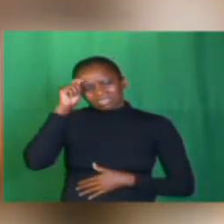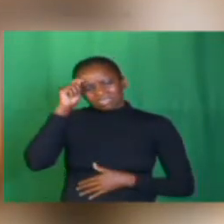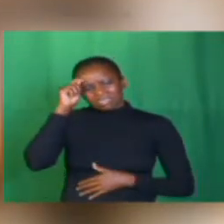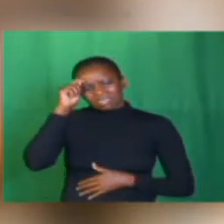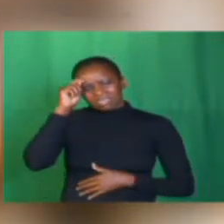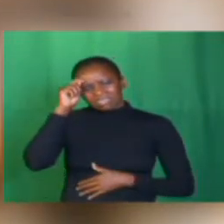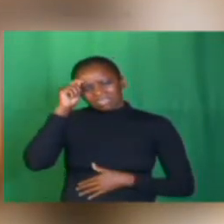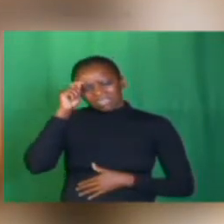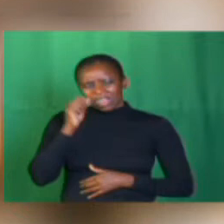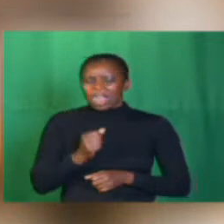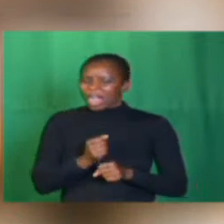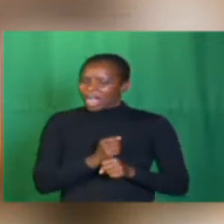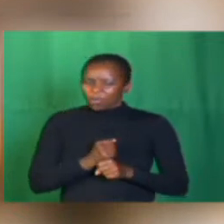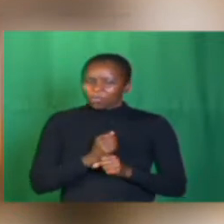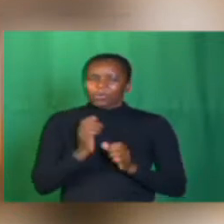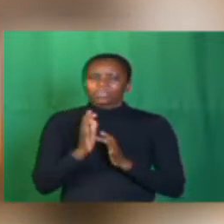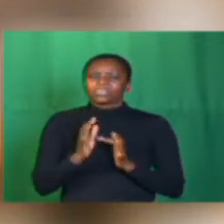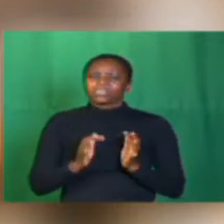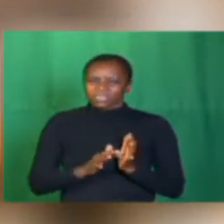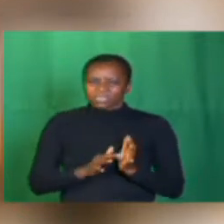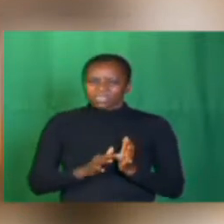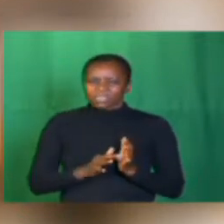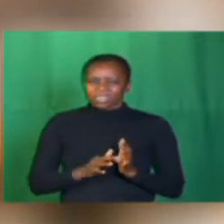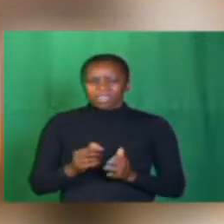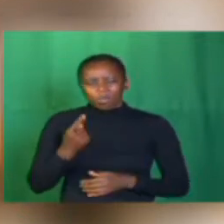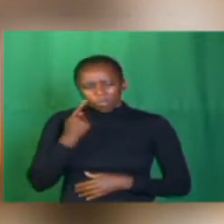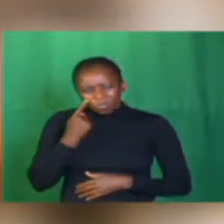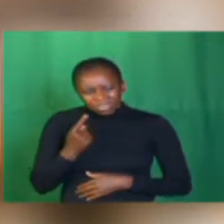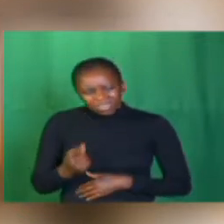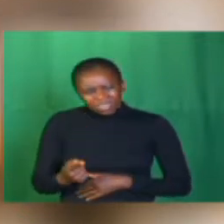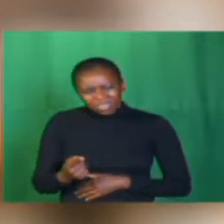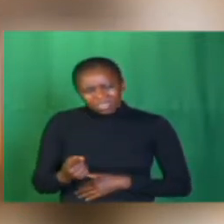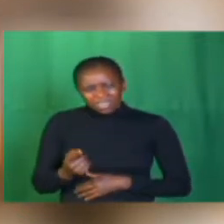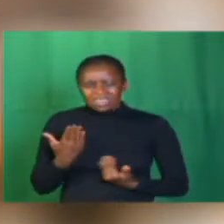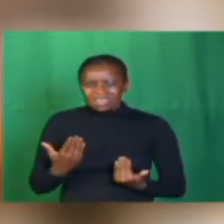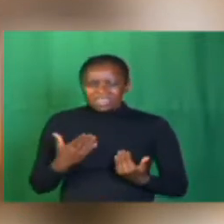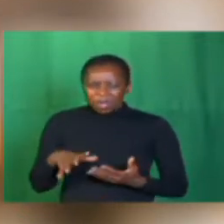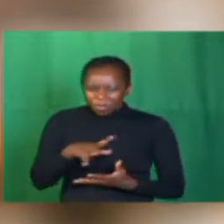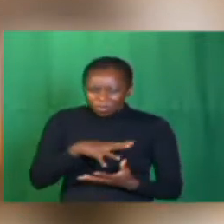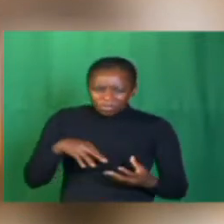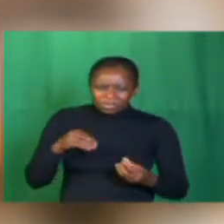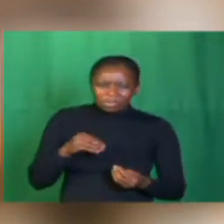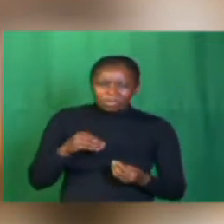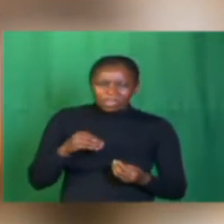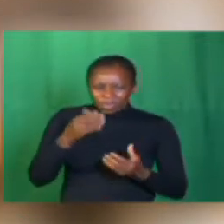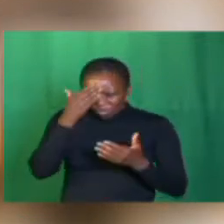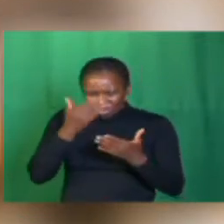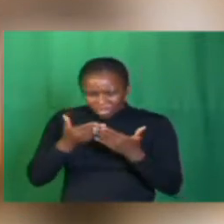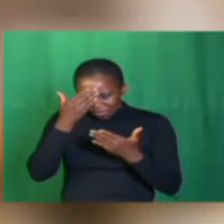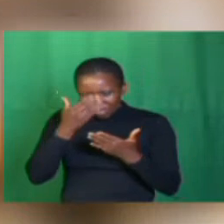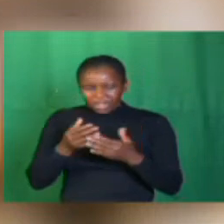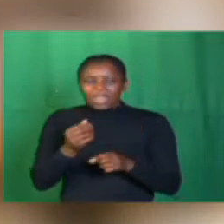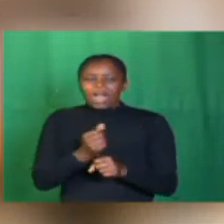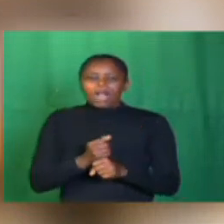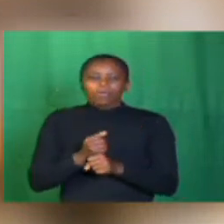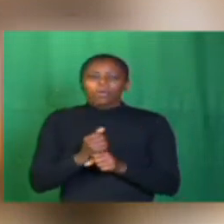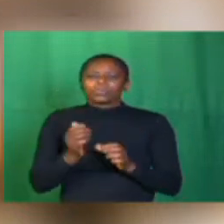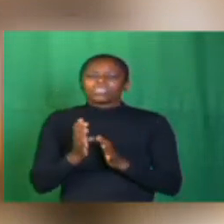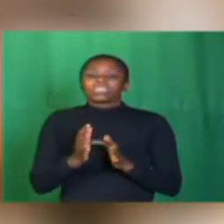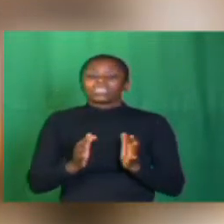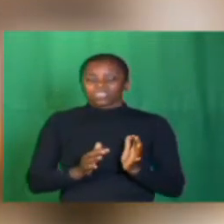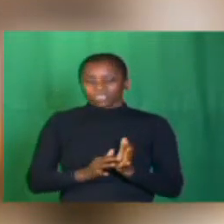Jesus Christ. What is it that you conclude? What is it that you learn about Jesus Christ from the